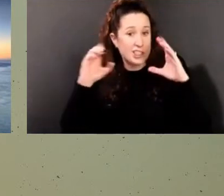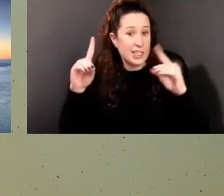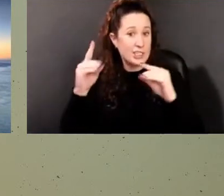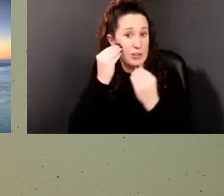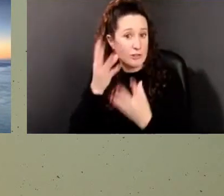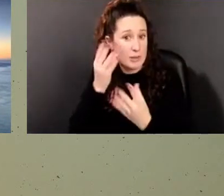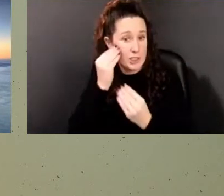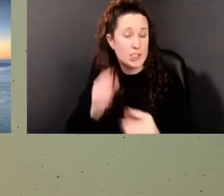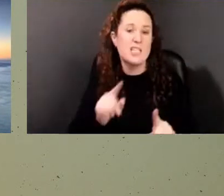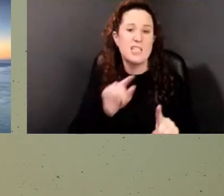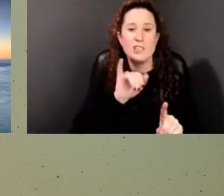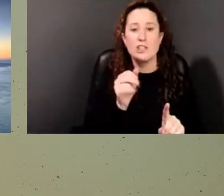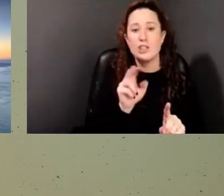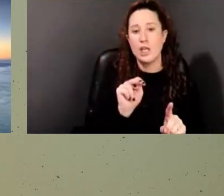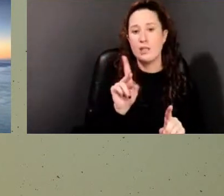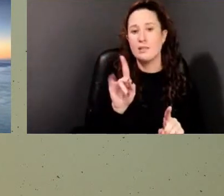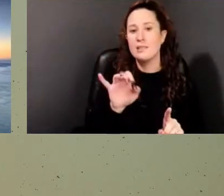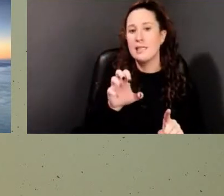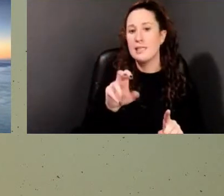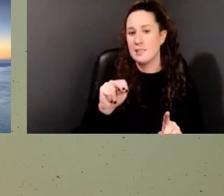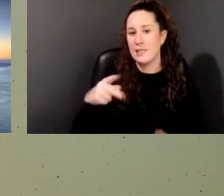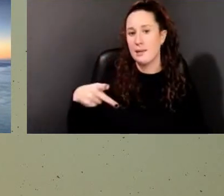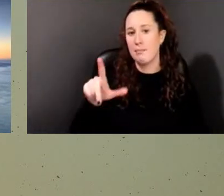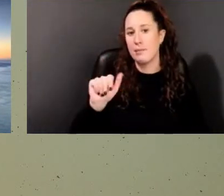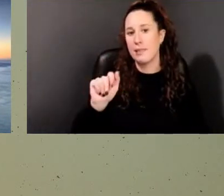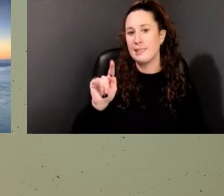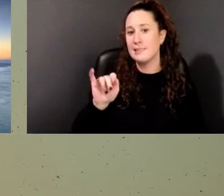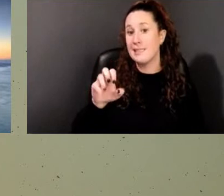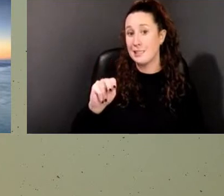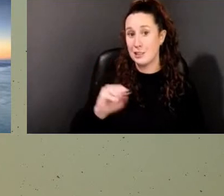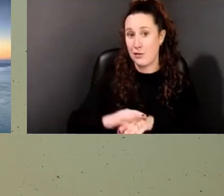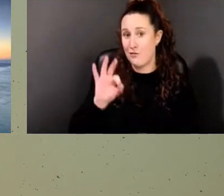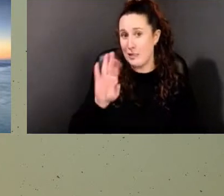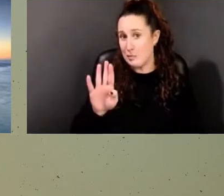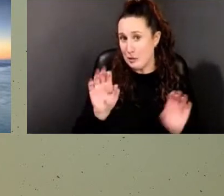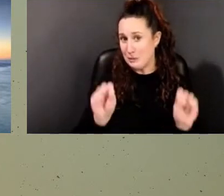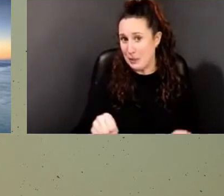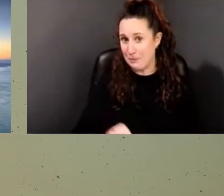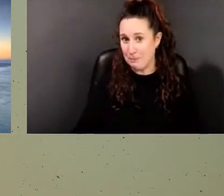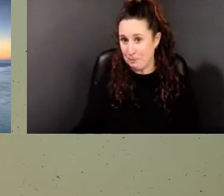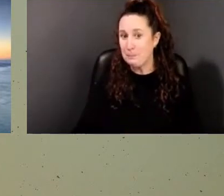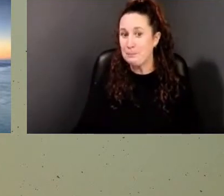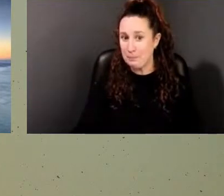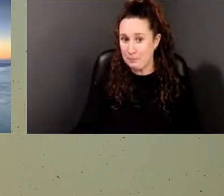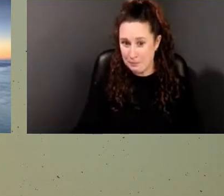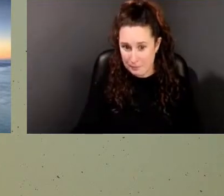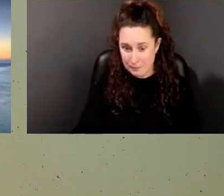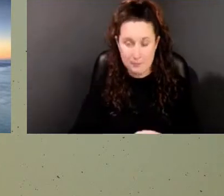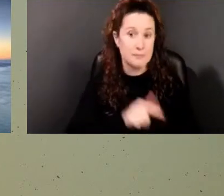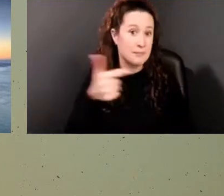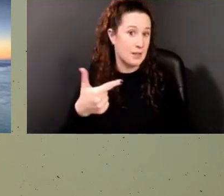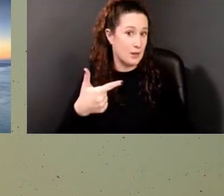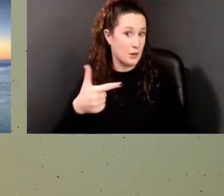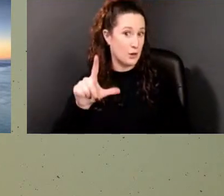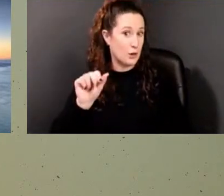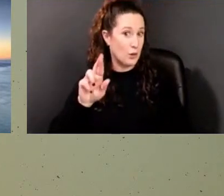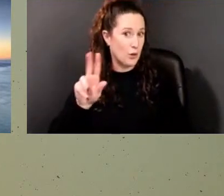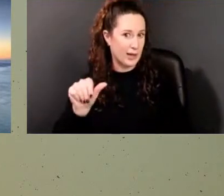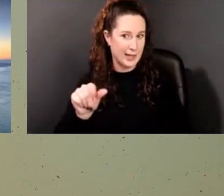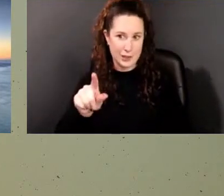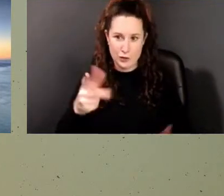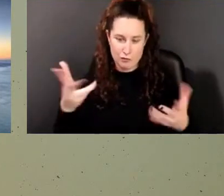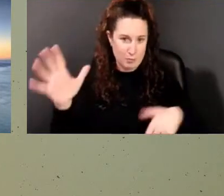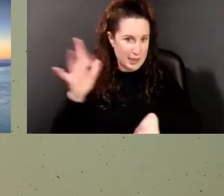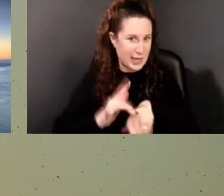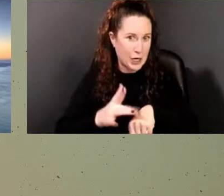Dickinson Plantation. Gloria, you've been there you've put your blood, sweat, and tears into that site for 30